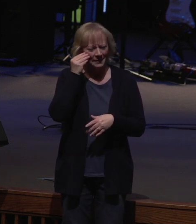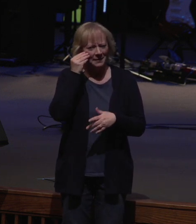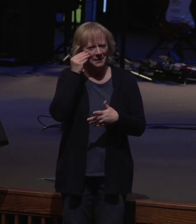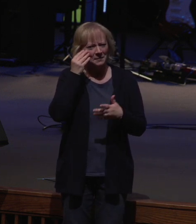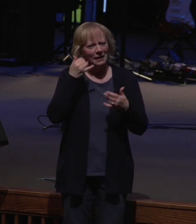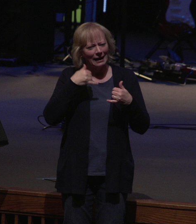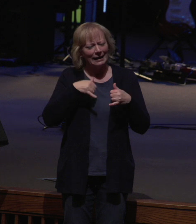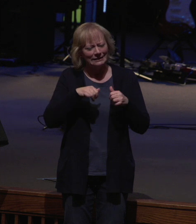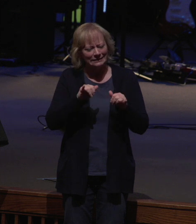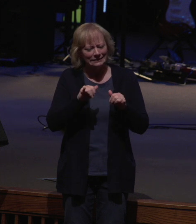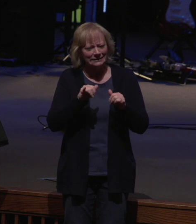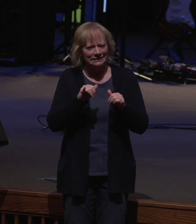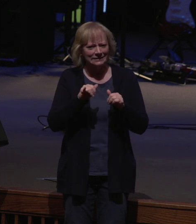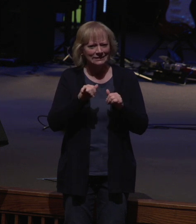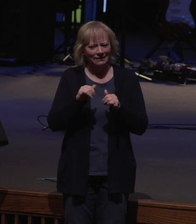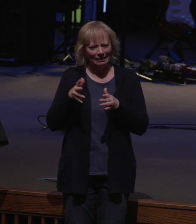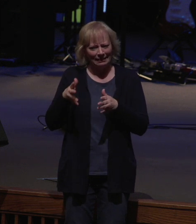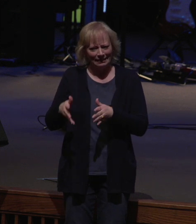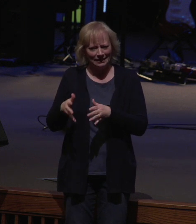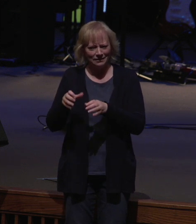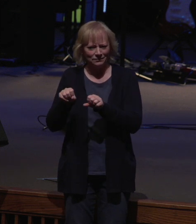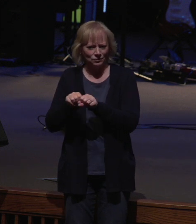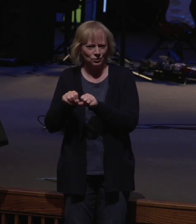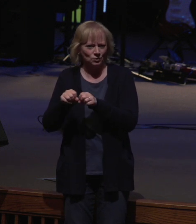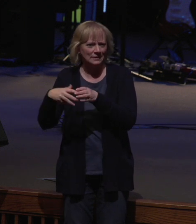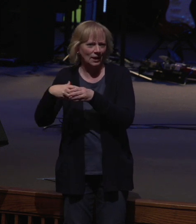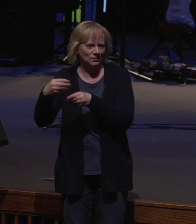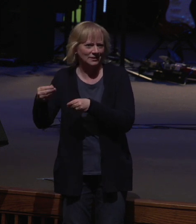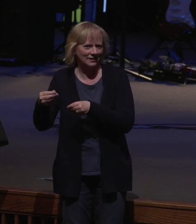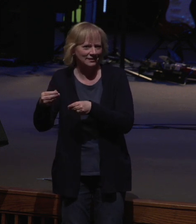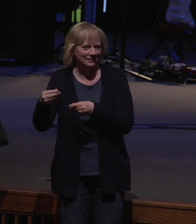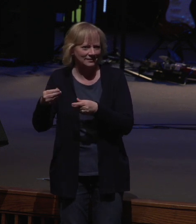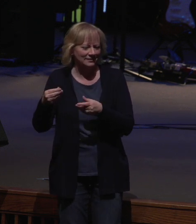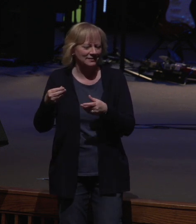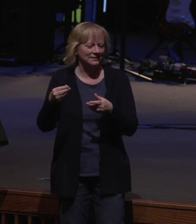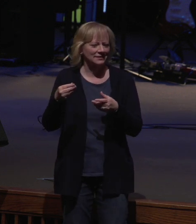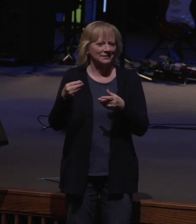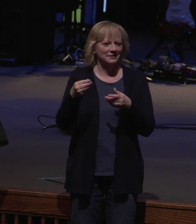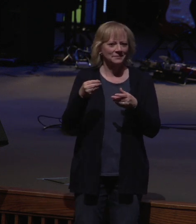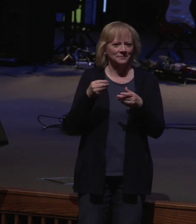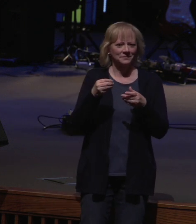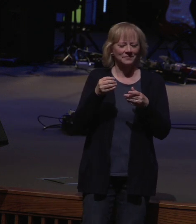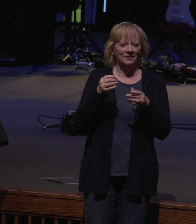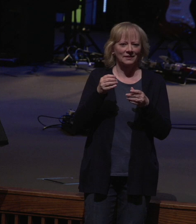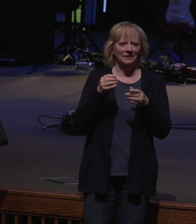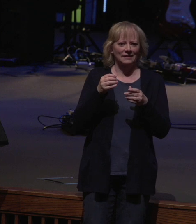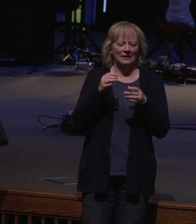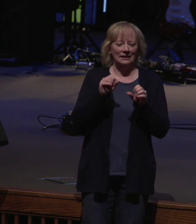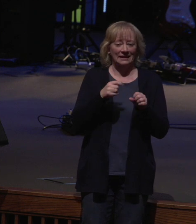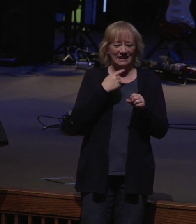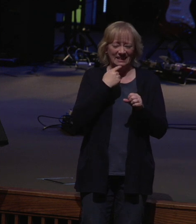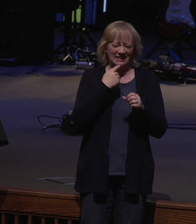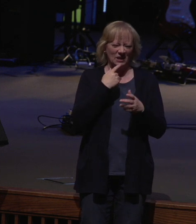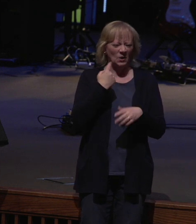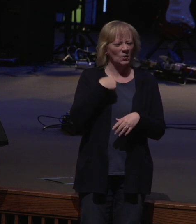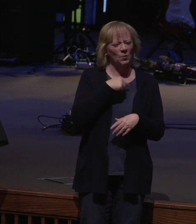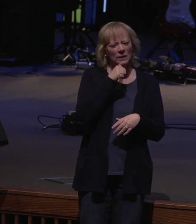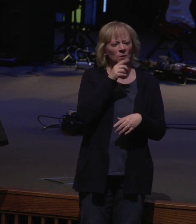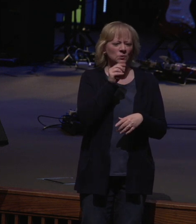I still take them off. Could I kind of claim it's not what we do in